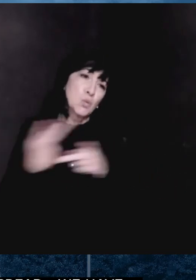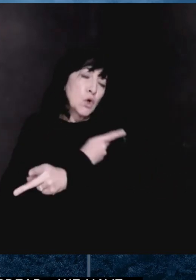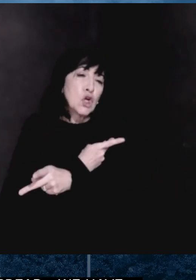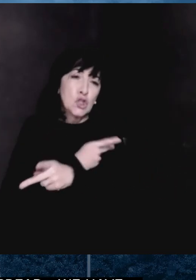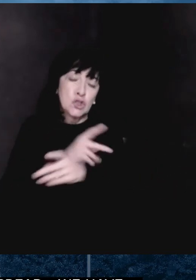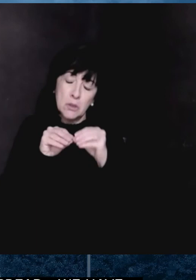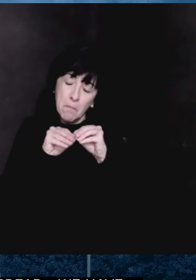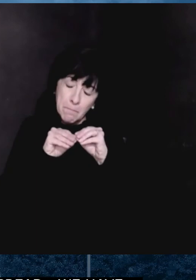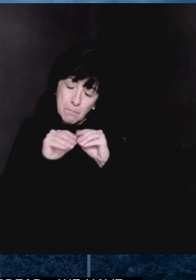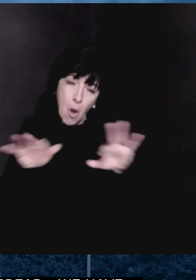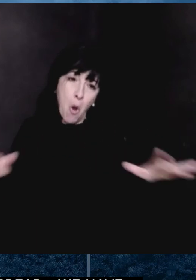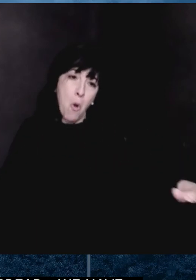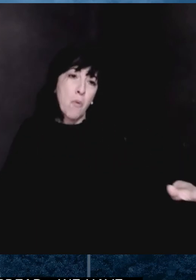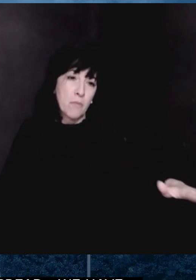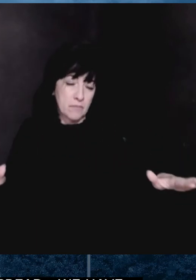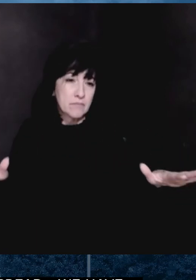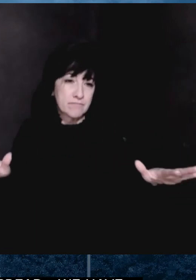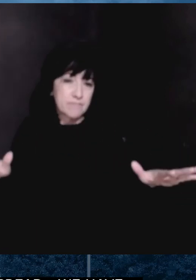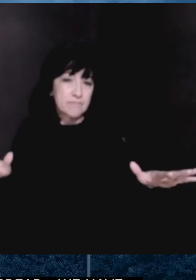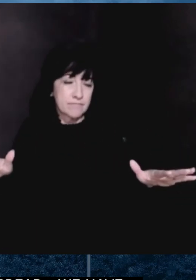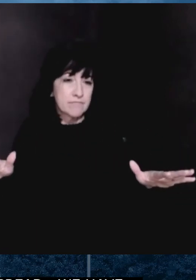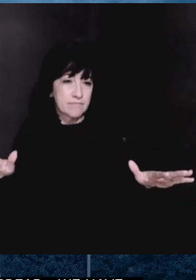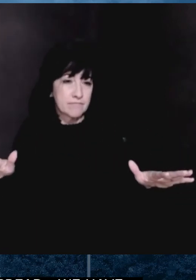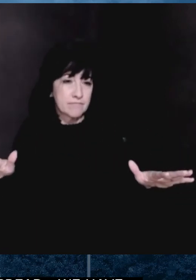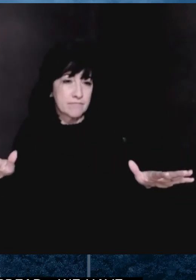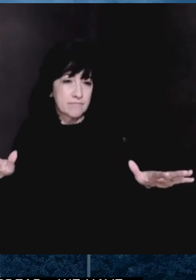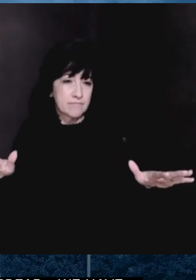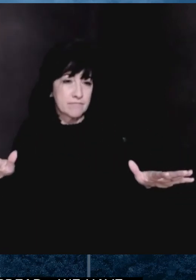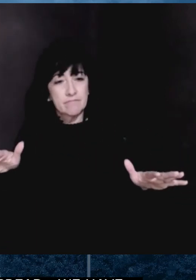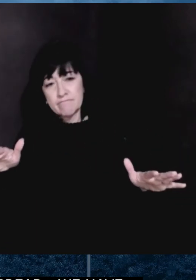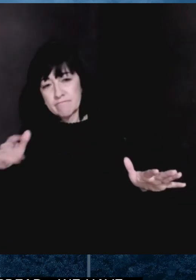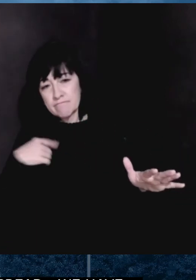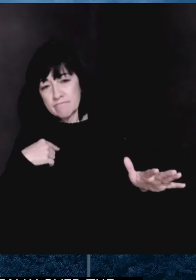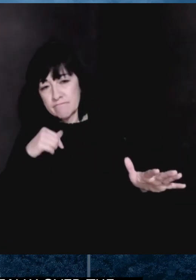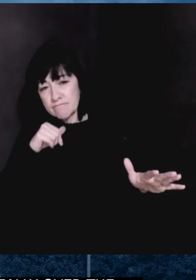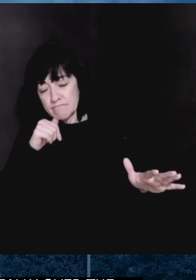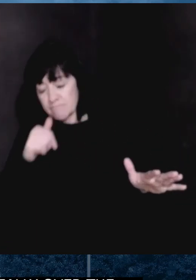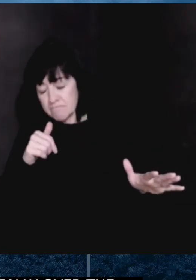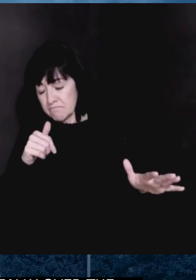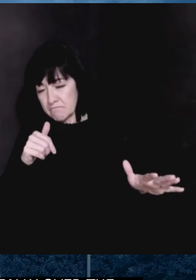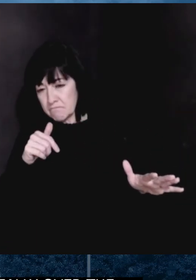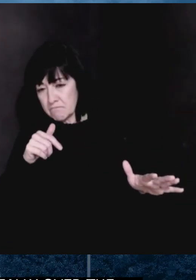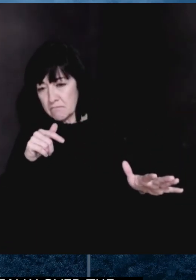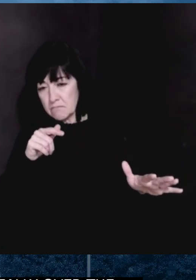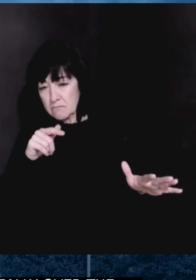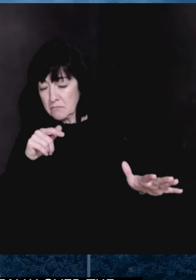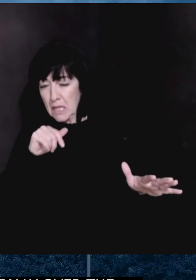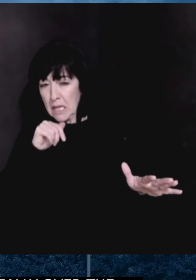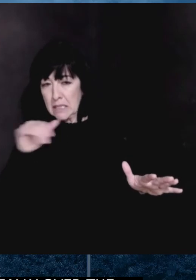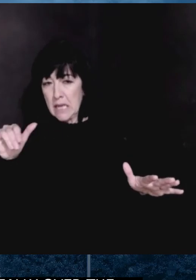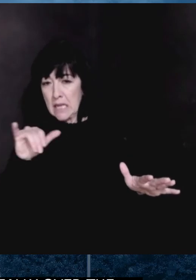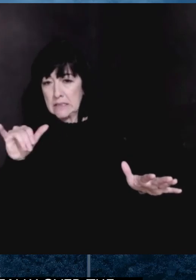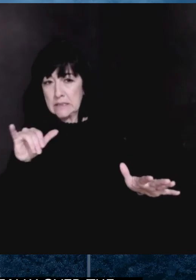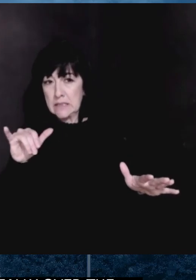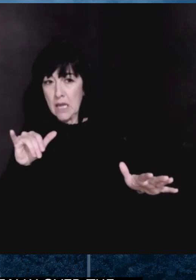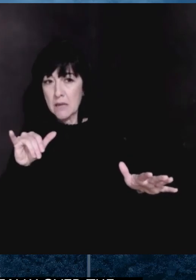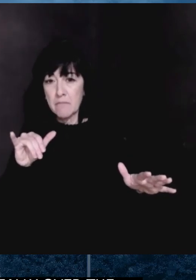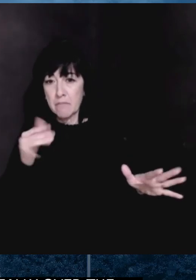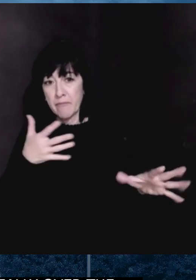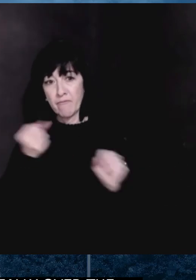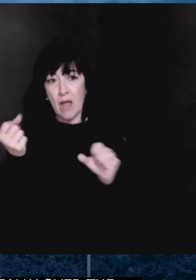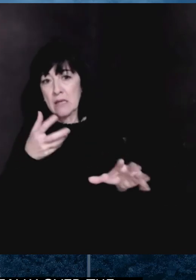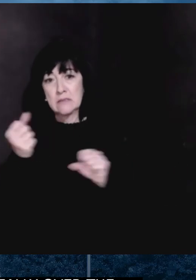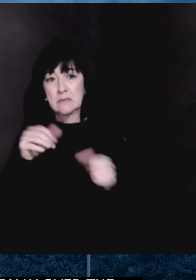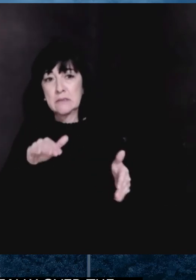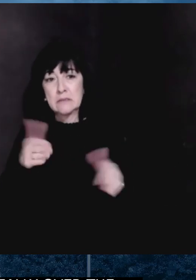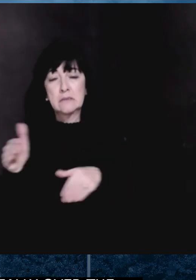Not quite as many fatalities at the rate as we saw it in the spring. And that says a lot for both